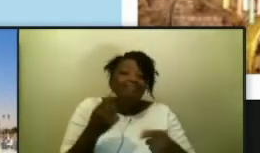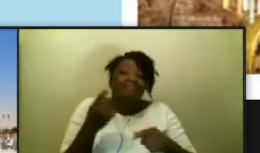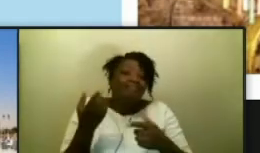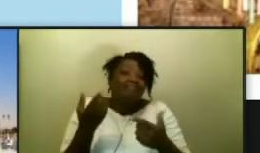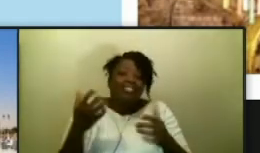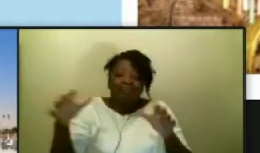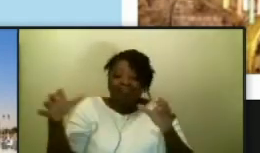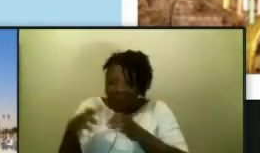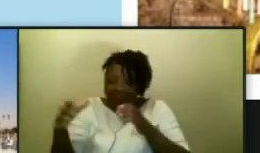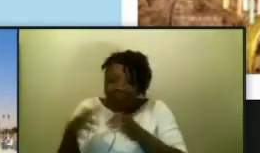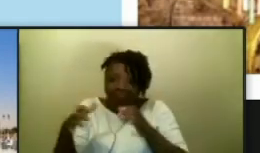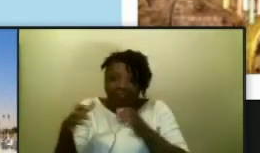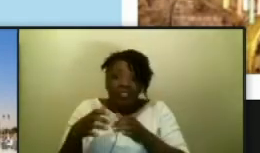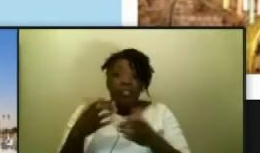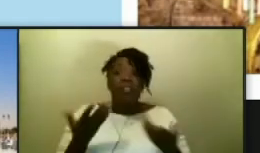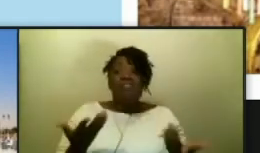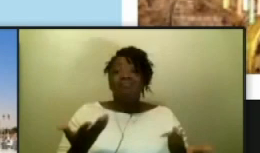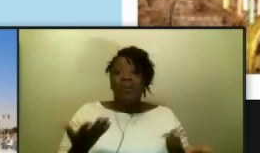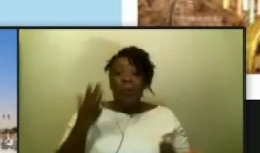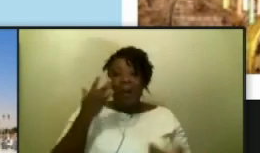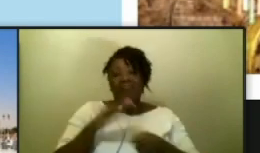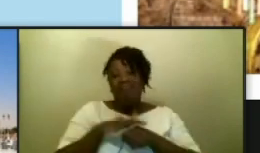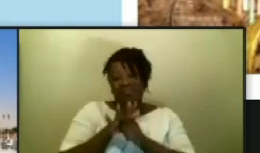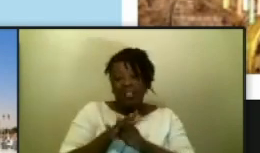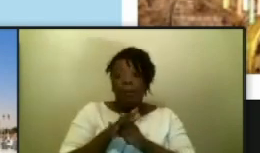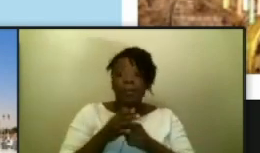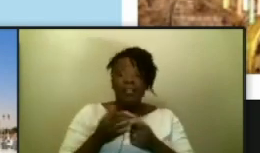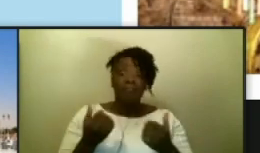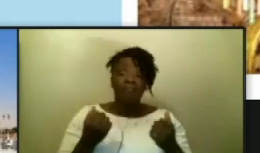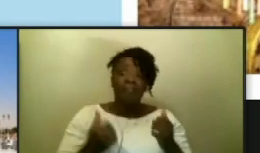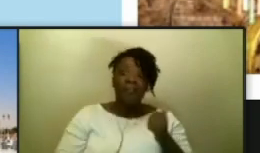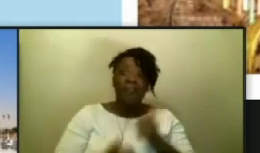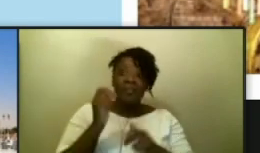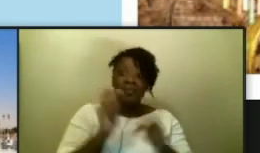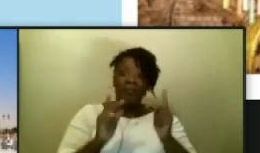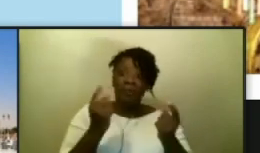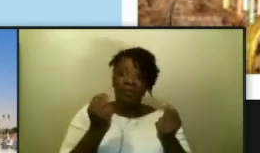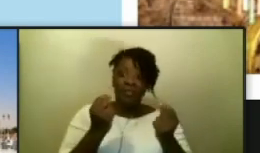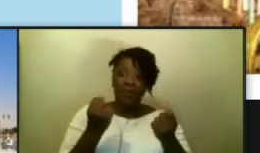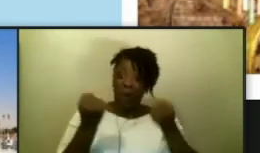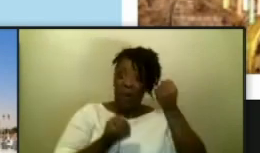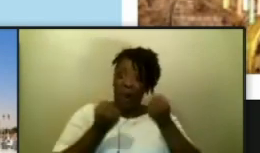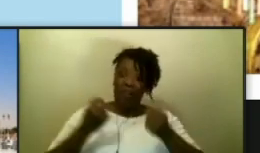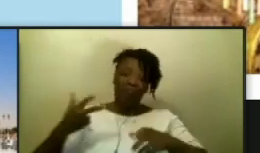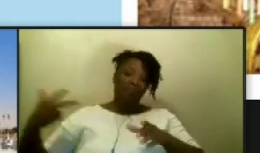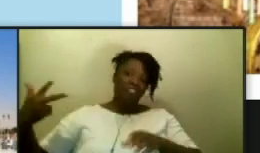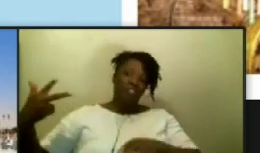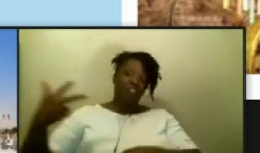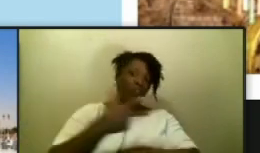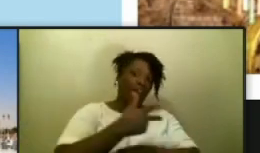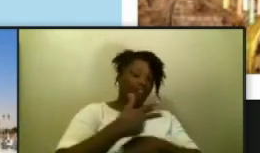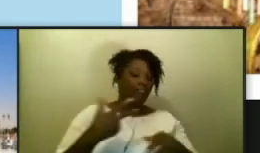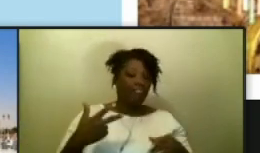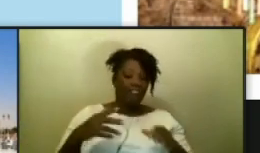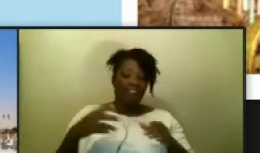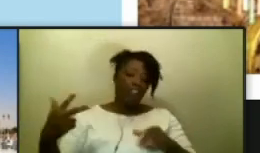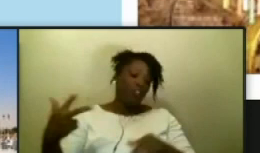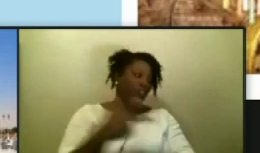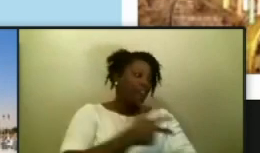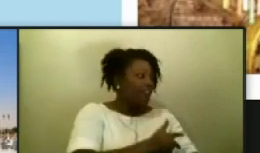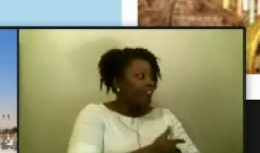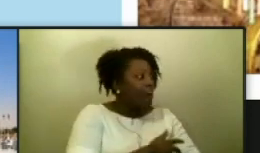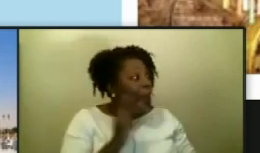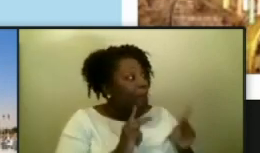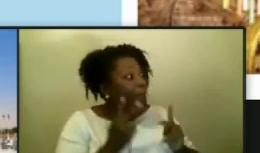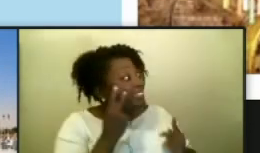country are doing drive-by Eids, which is really amazing. They have you decorate your car and you can win a contest. And this is honestly also an